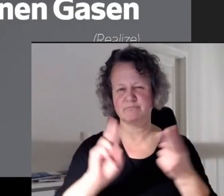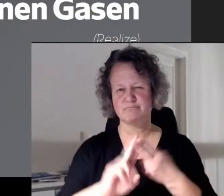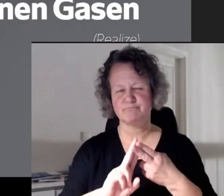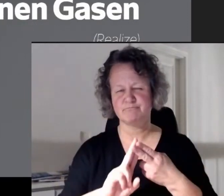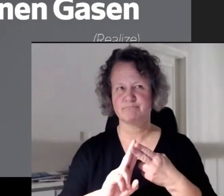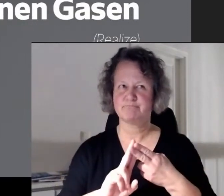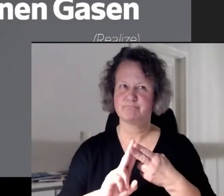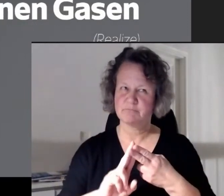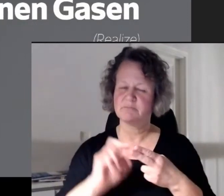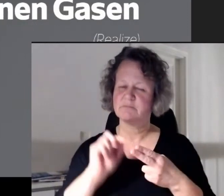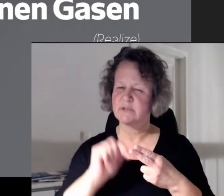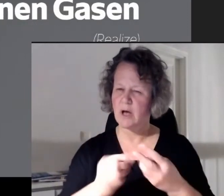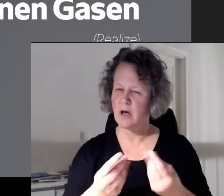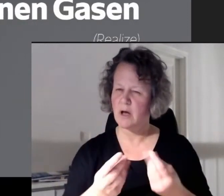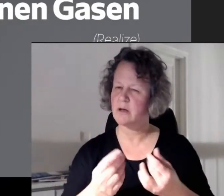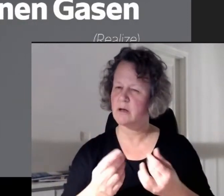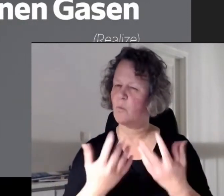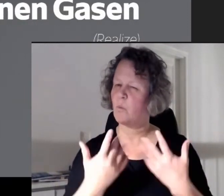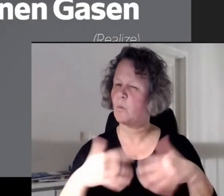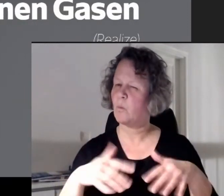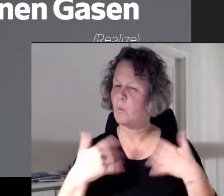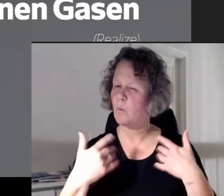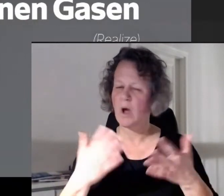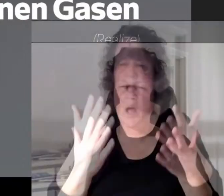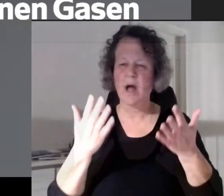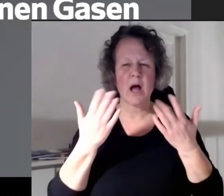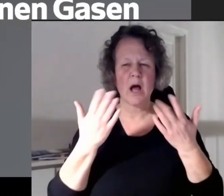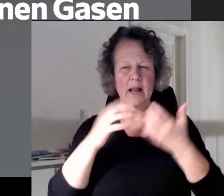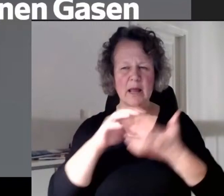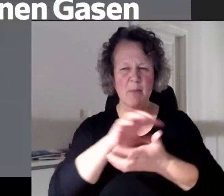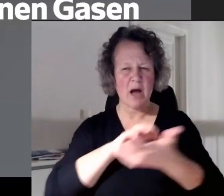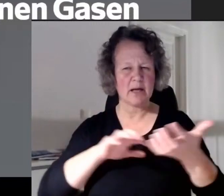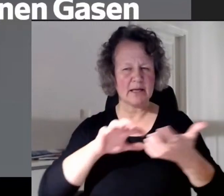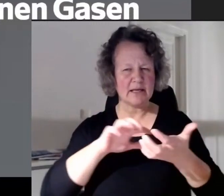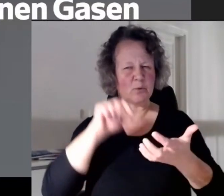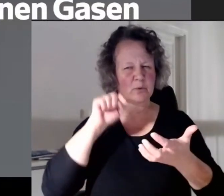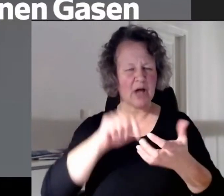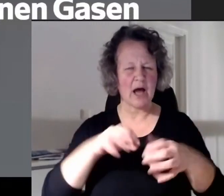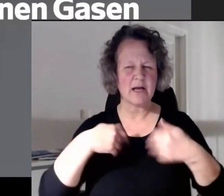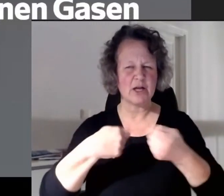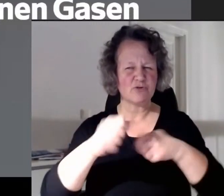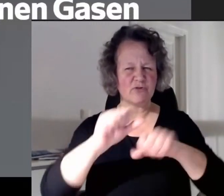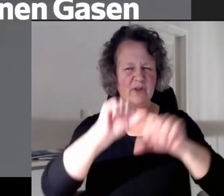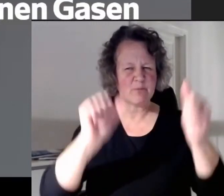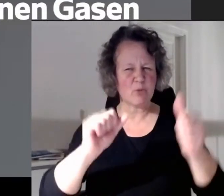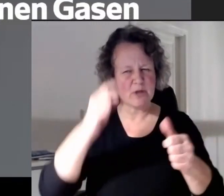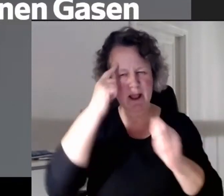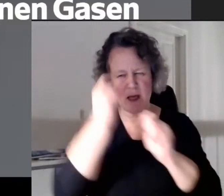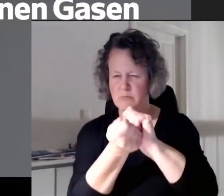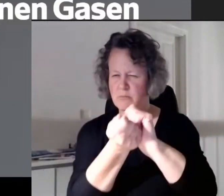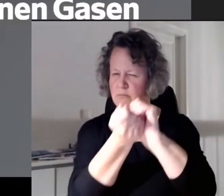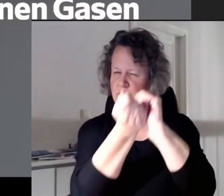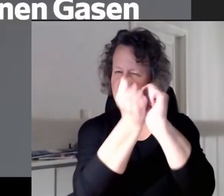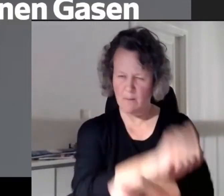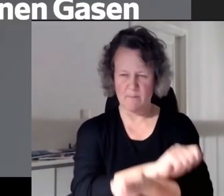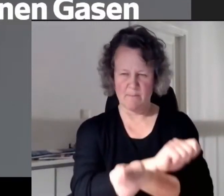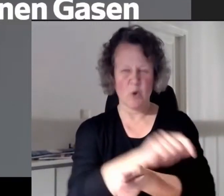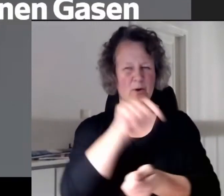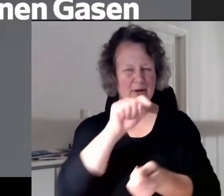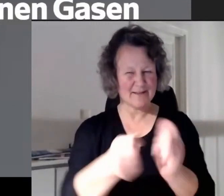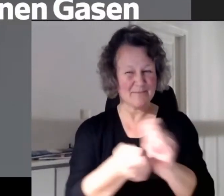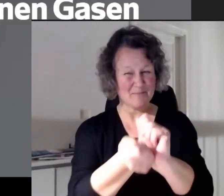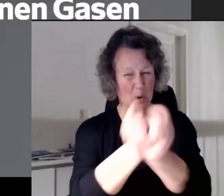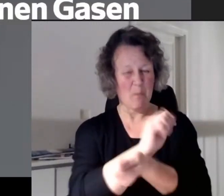which opened up the climate crisis to us, and after that we changed completely our model, our business